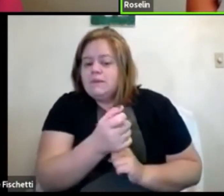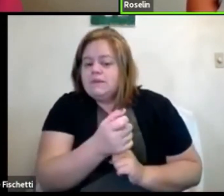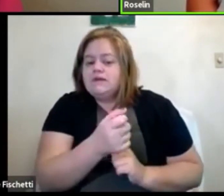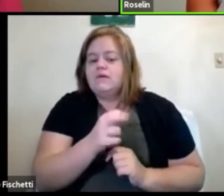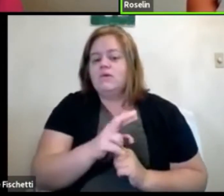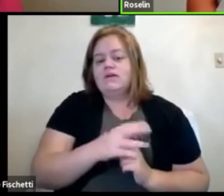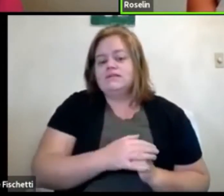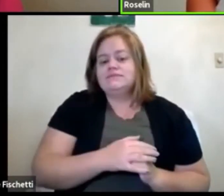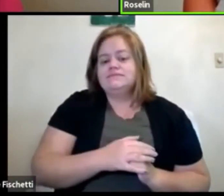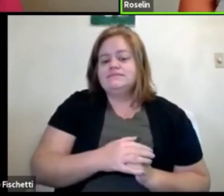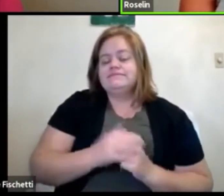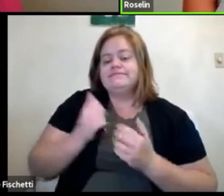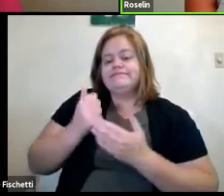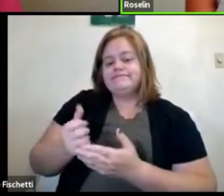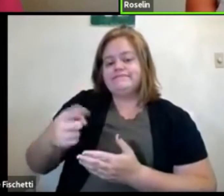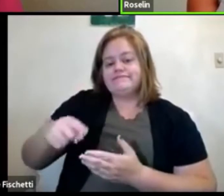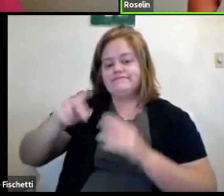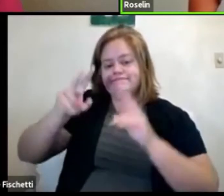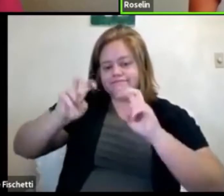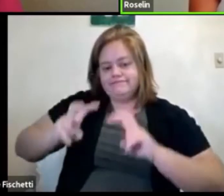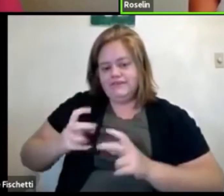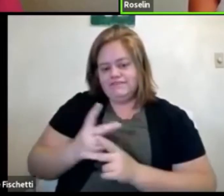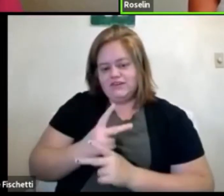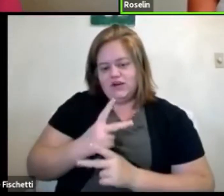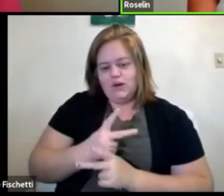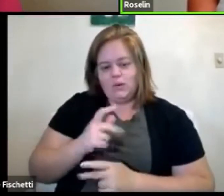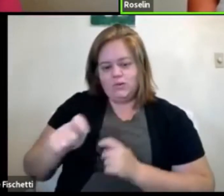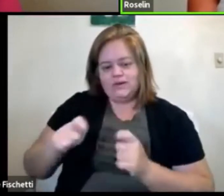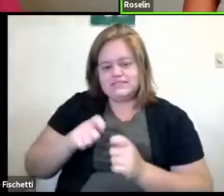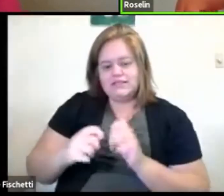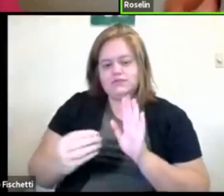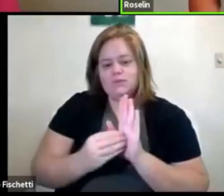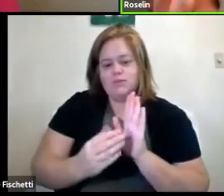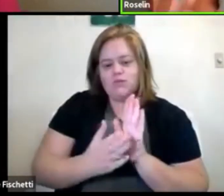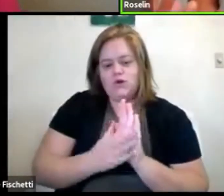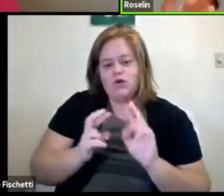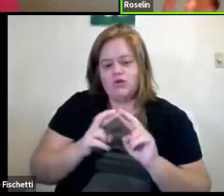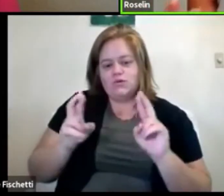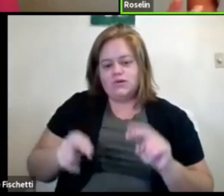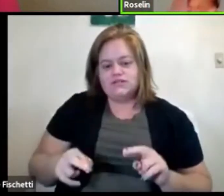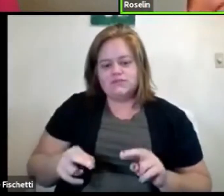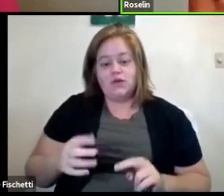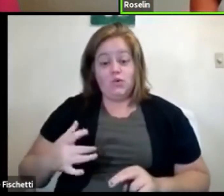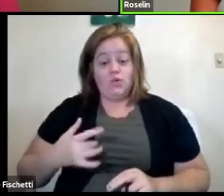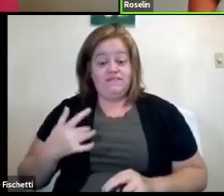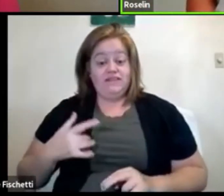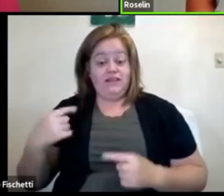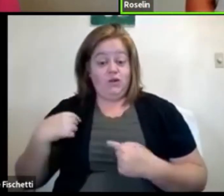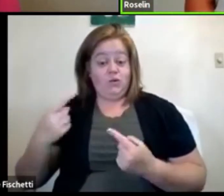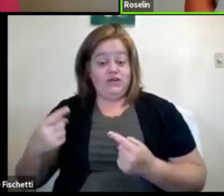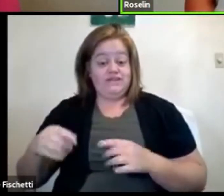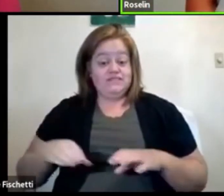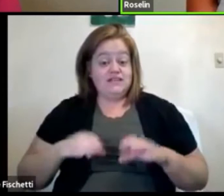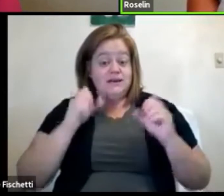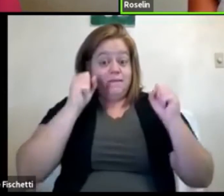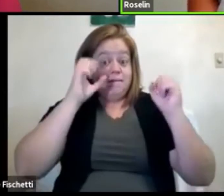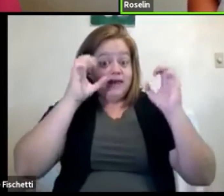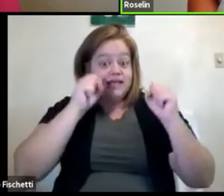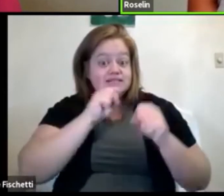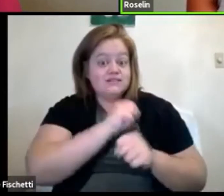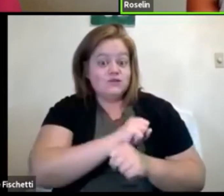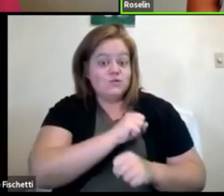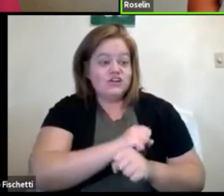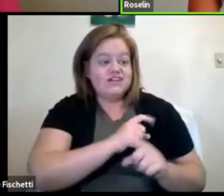certain questions. That's the other thing. Like sometimes we have these amazing things that we have done, but we don't think they are. So until I ask you,